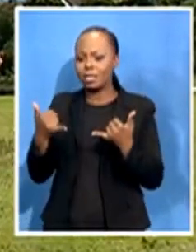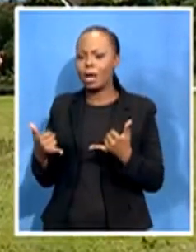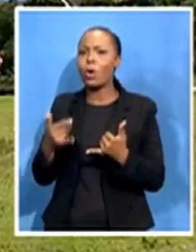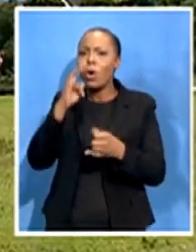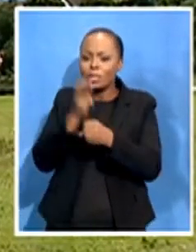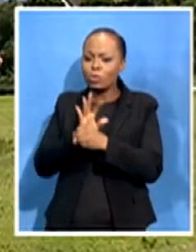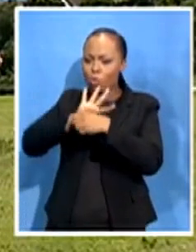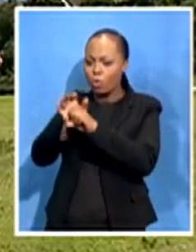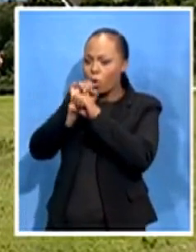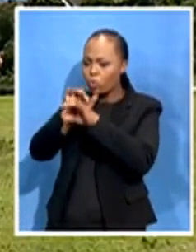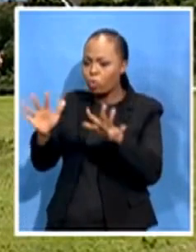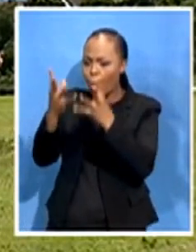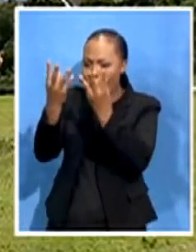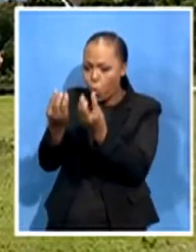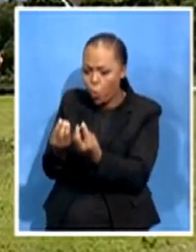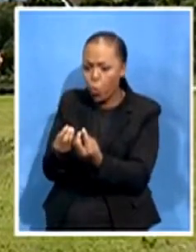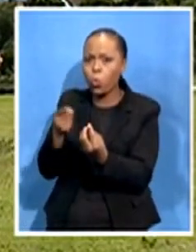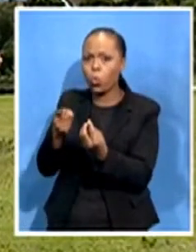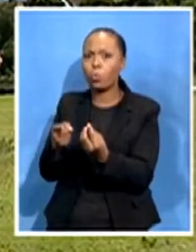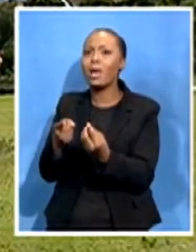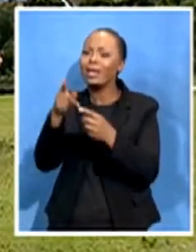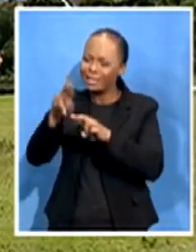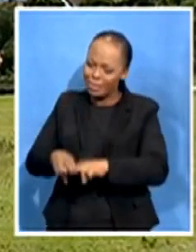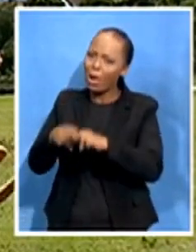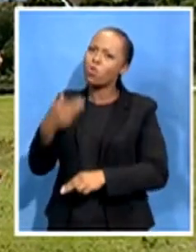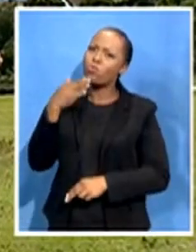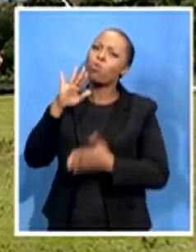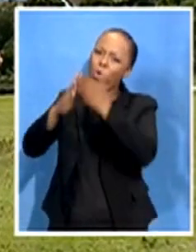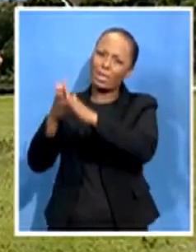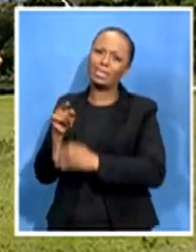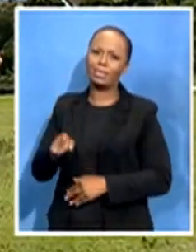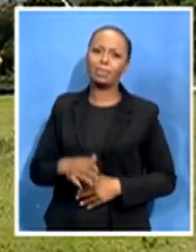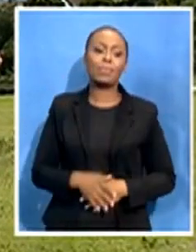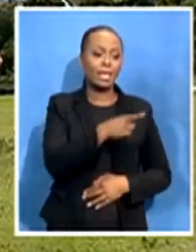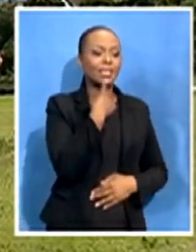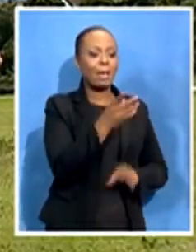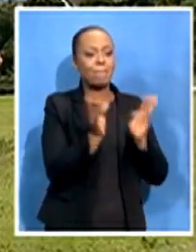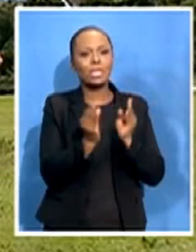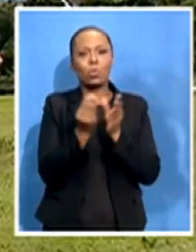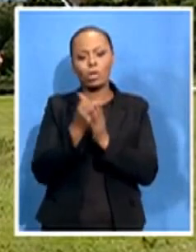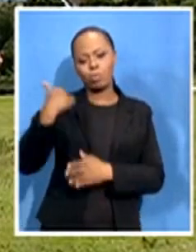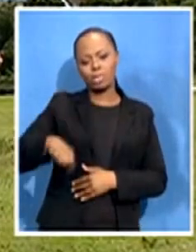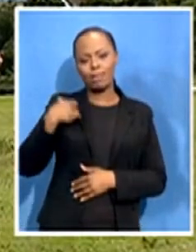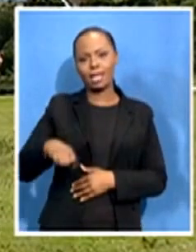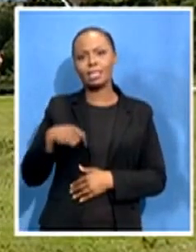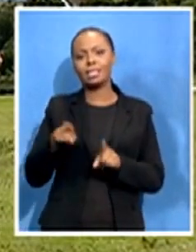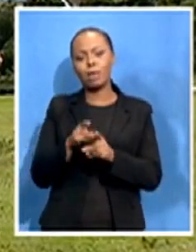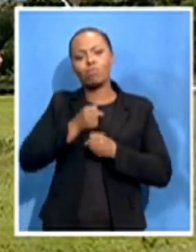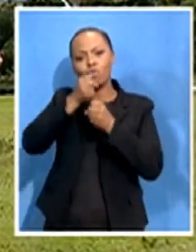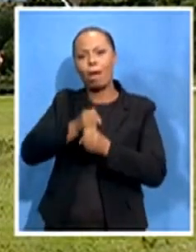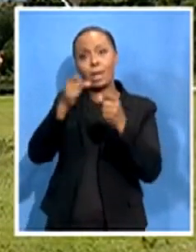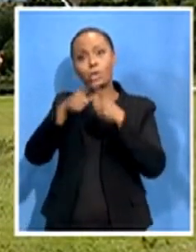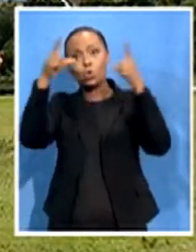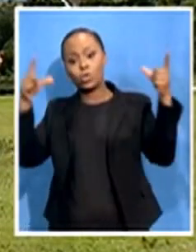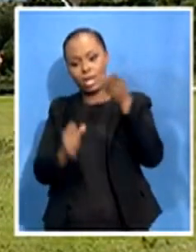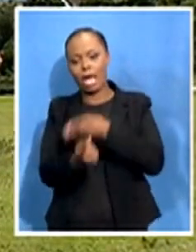that he had meetings with the municipality, and there's going to be a huge campaign, especially as we go to the hectic festive season, where they're going to go